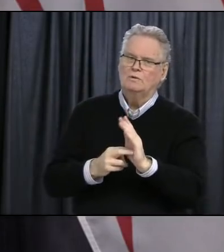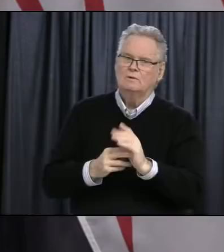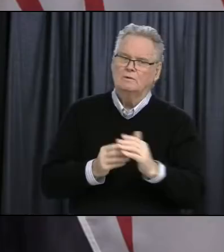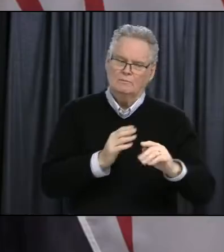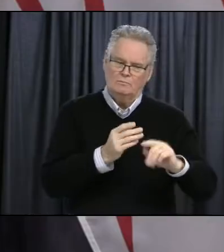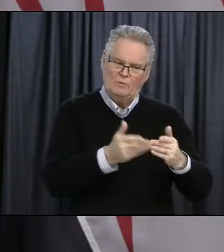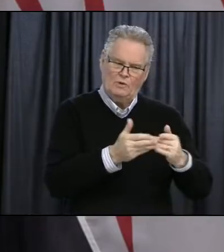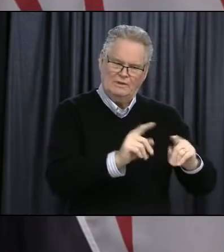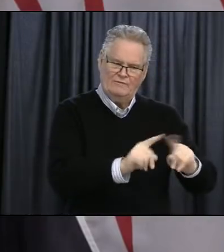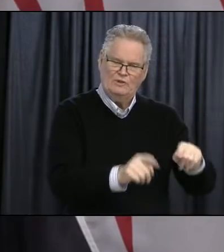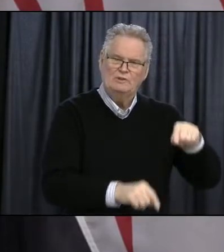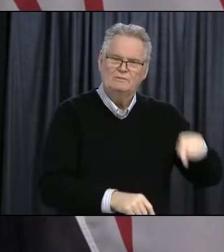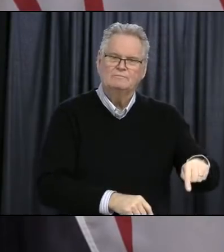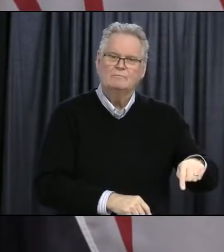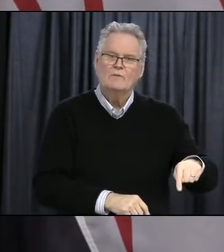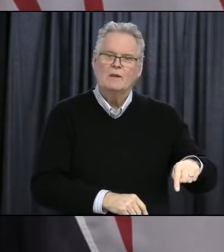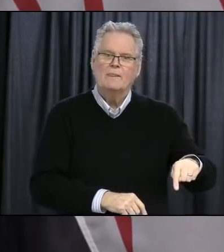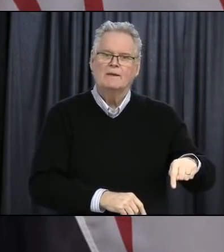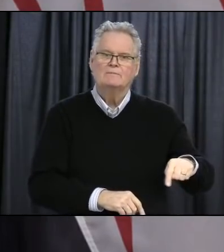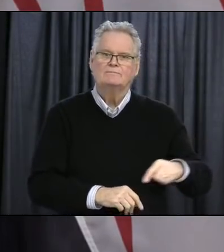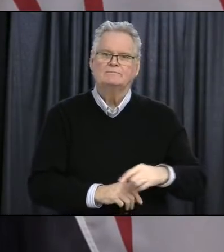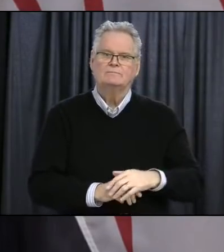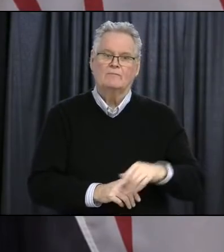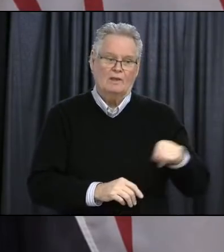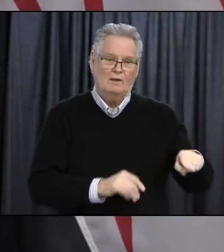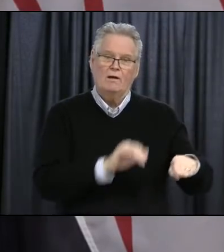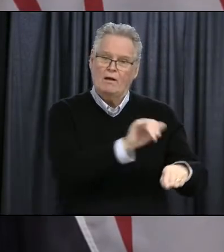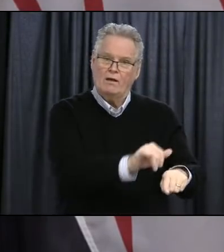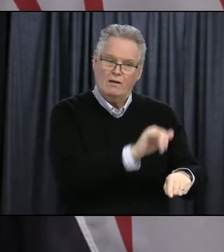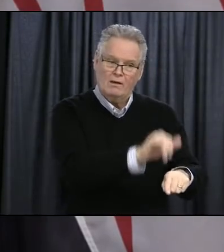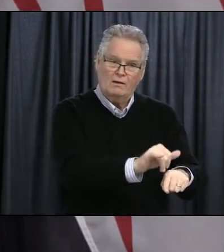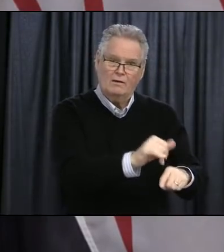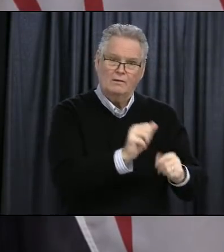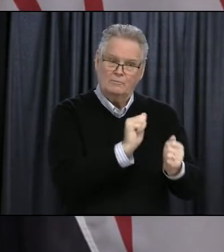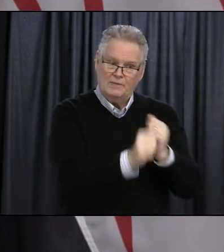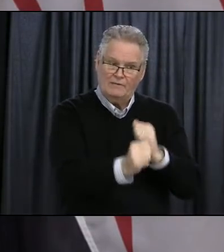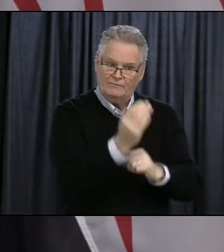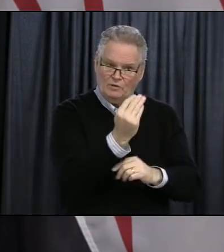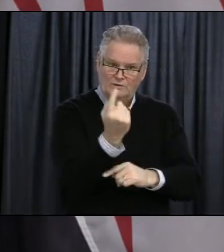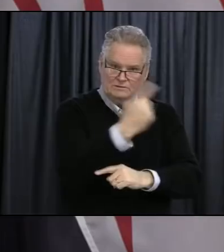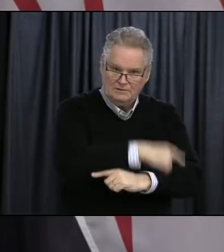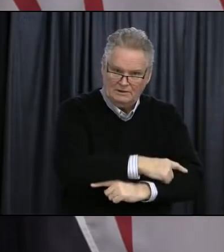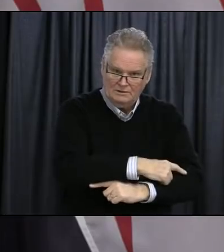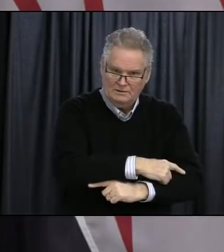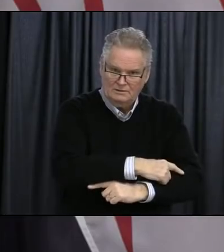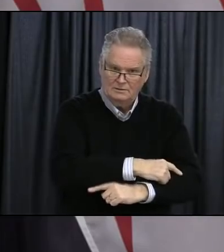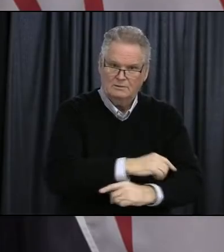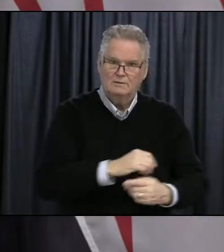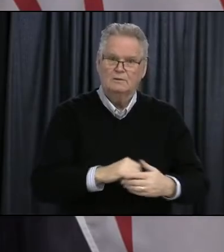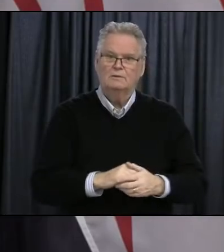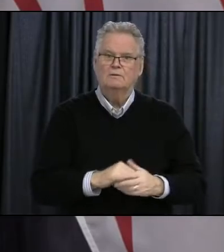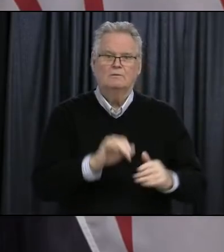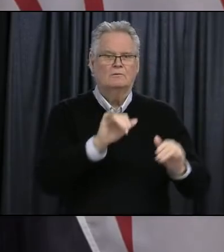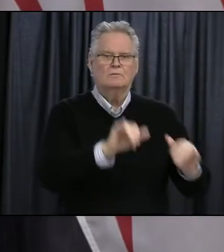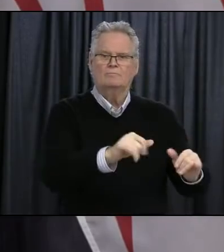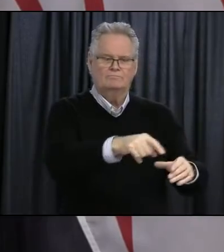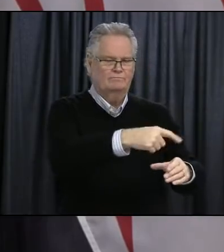days. Nobody leaves, nobody comes on, nobody gets sick. Those are considered closed systems. Yeah.